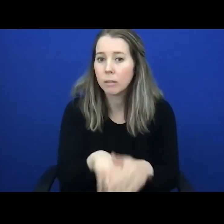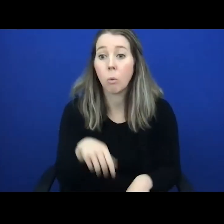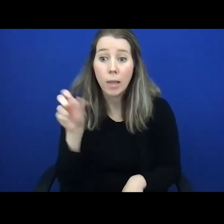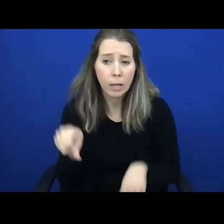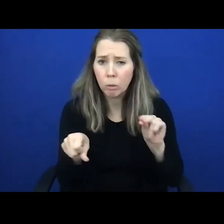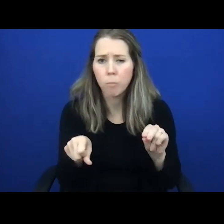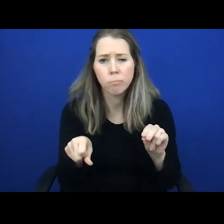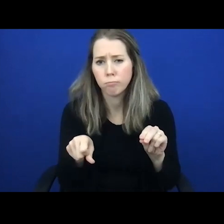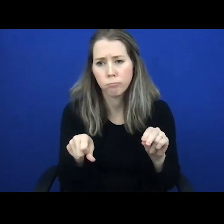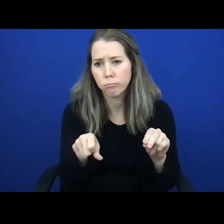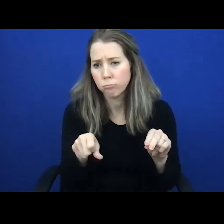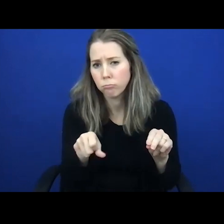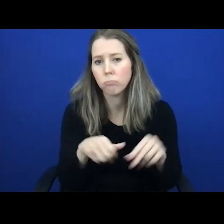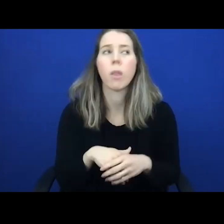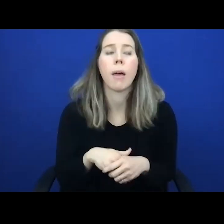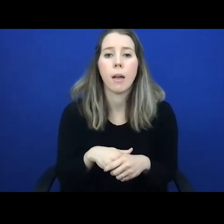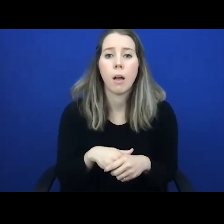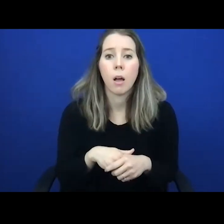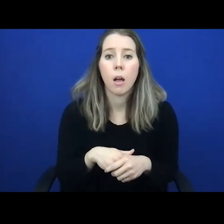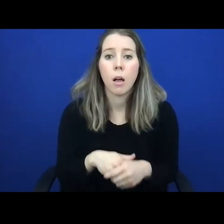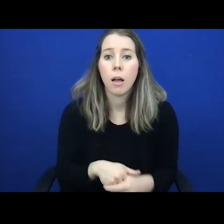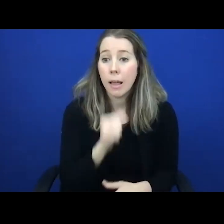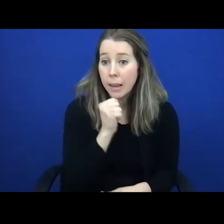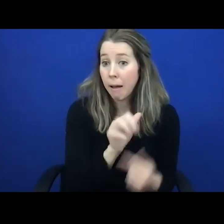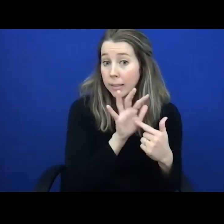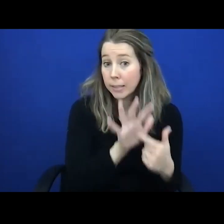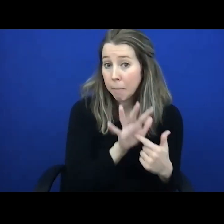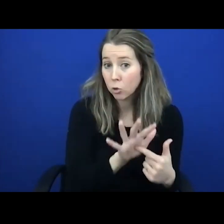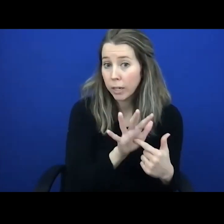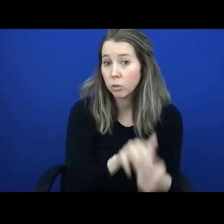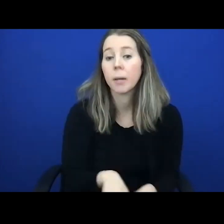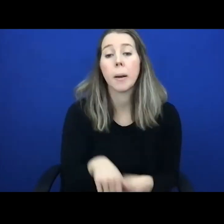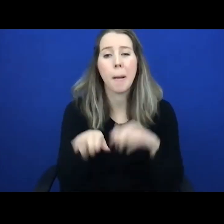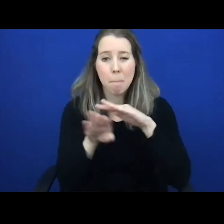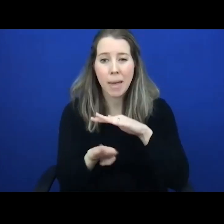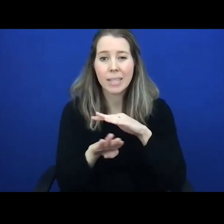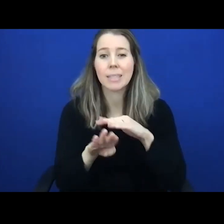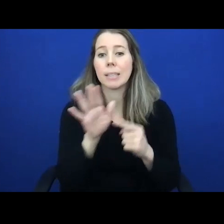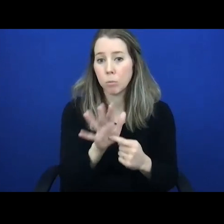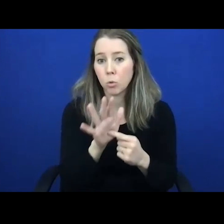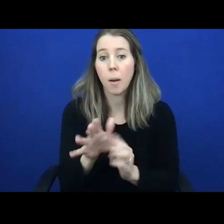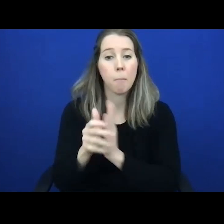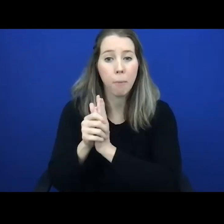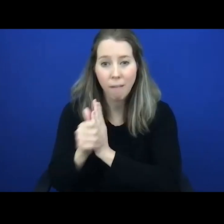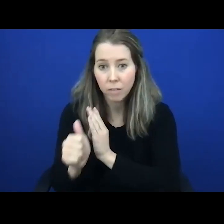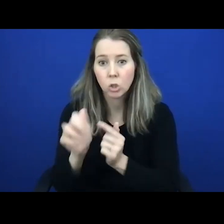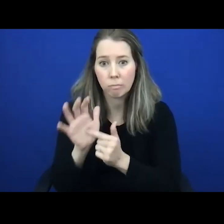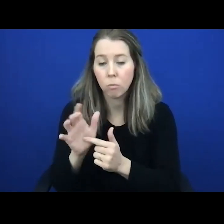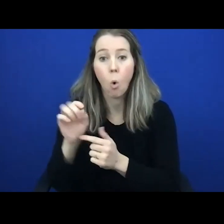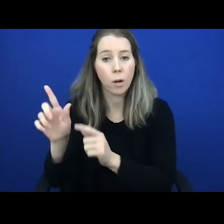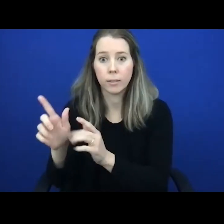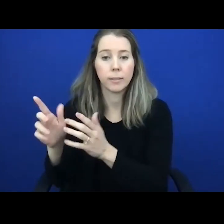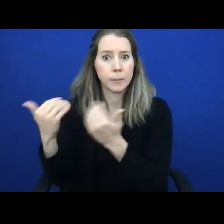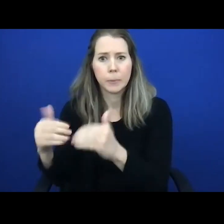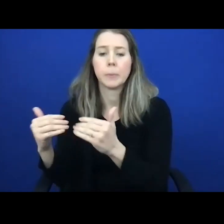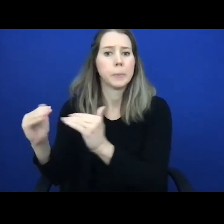no. It's either non-demonstration, basic demonstration, proficient, or distinguished. So we have